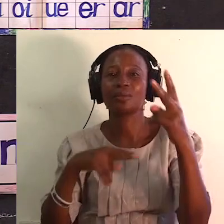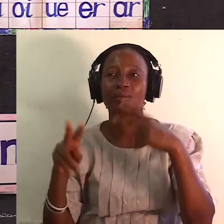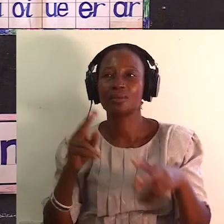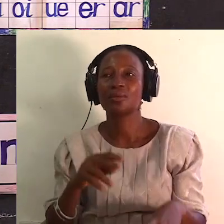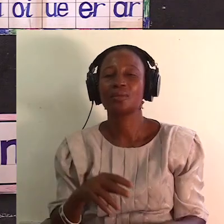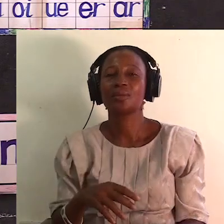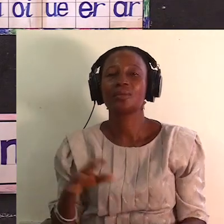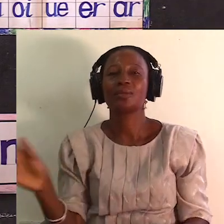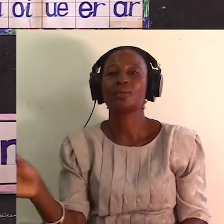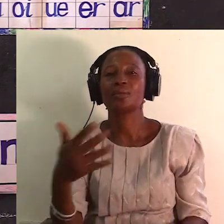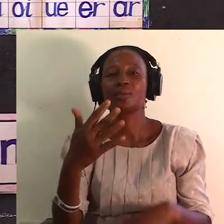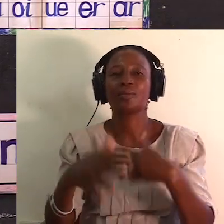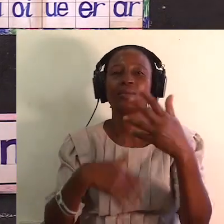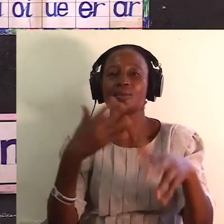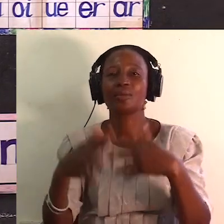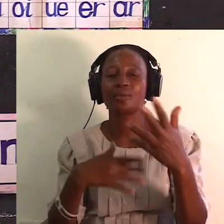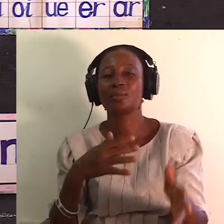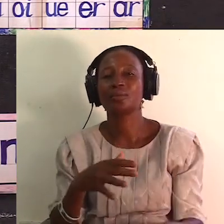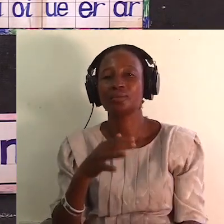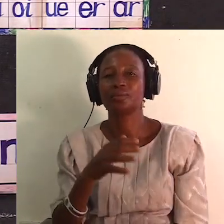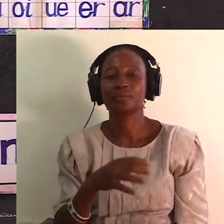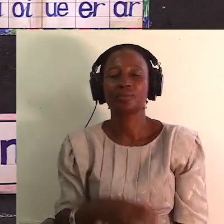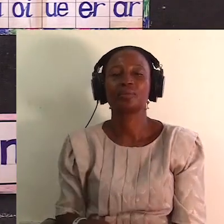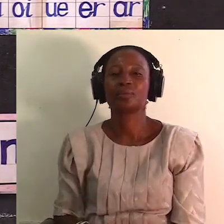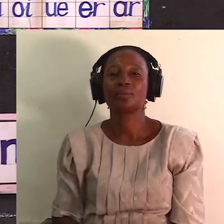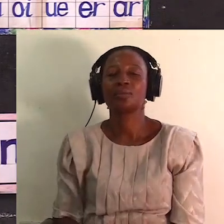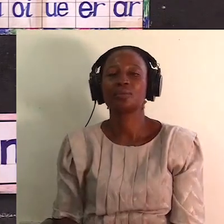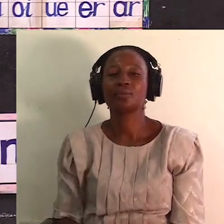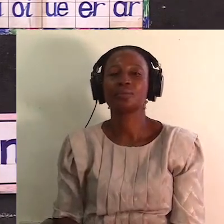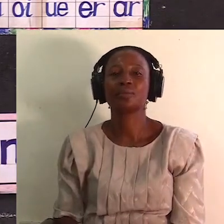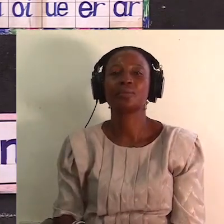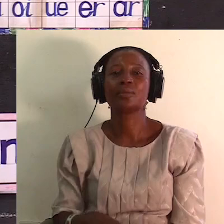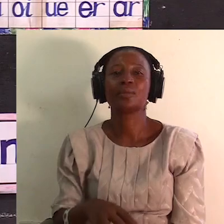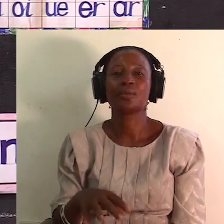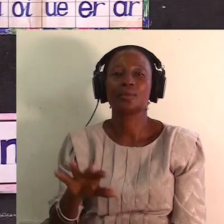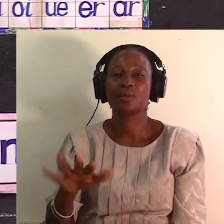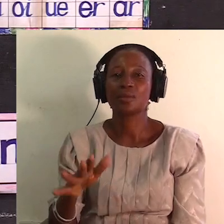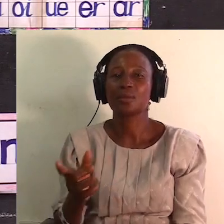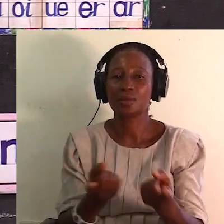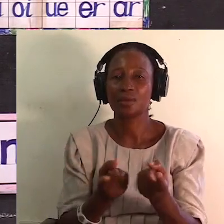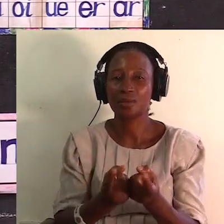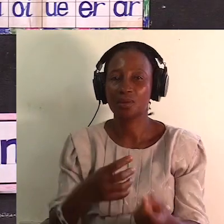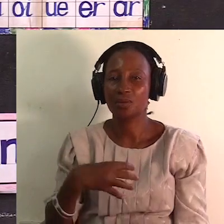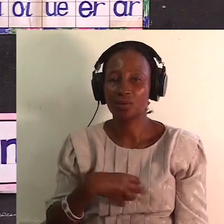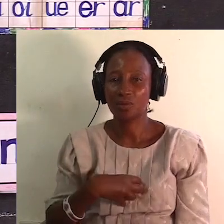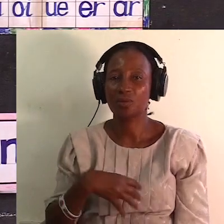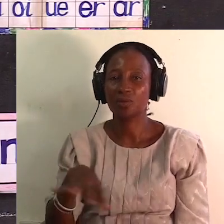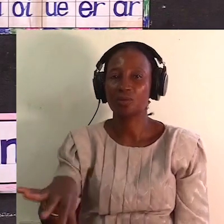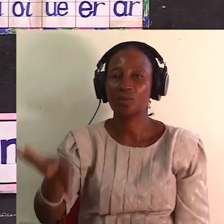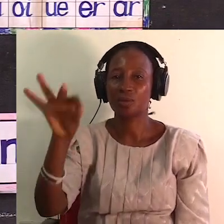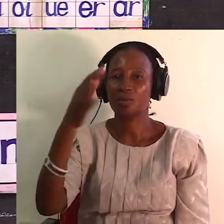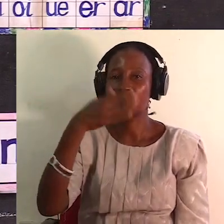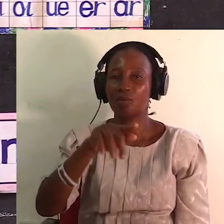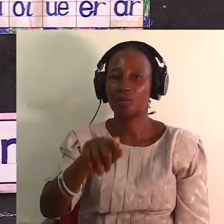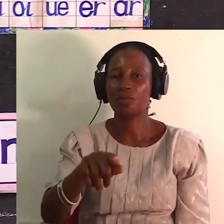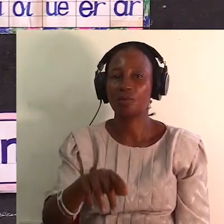The story has many words, but there is something that I want to get from you. So